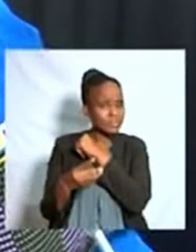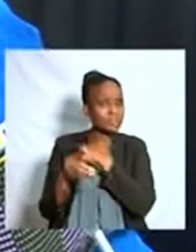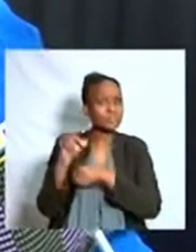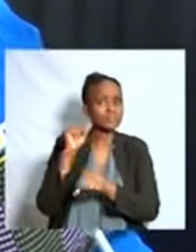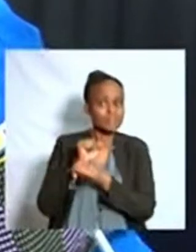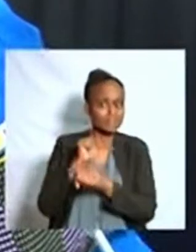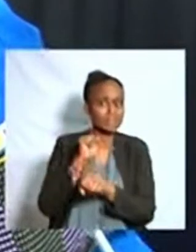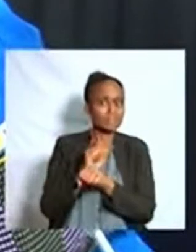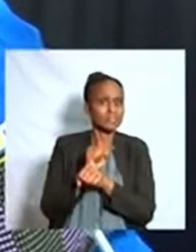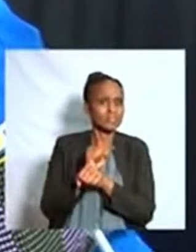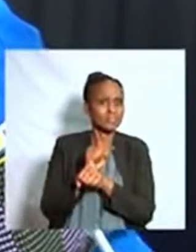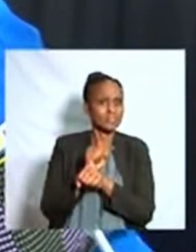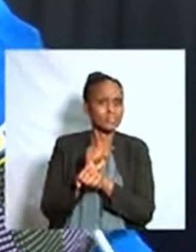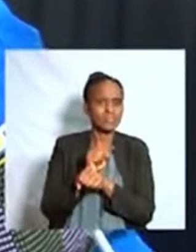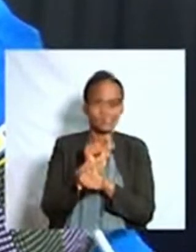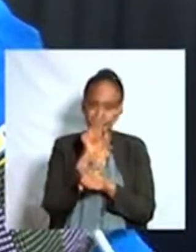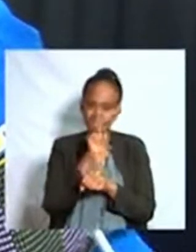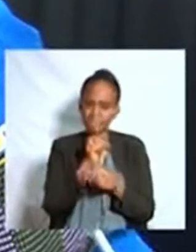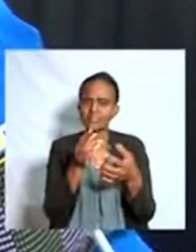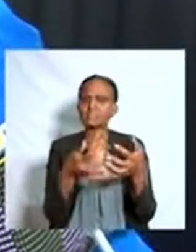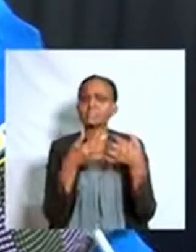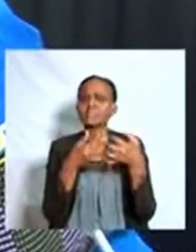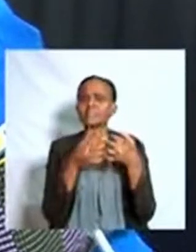Works. Where were the engineers?